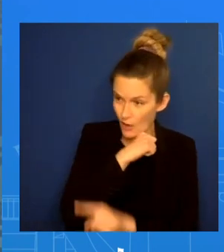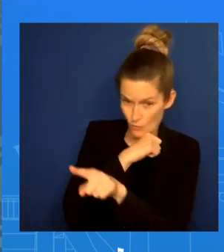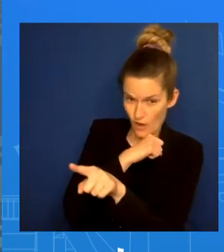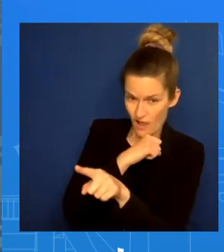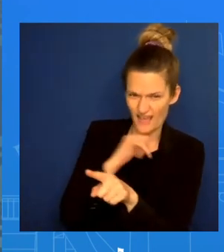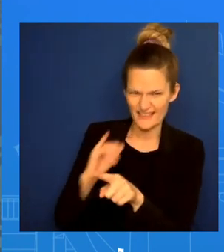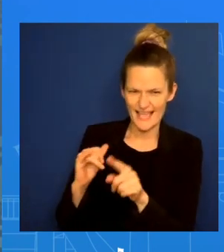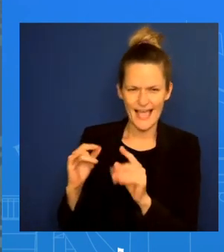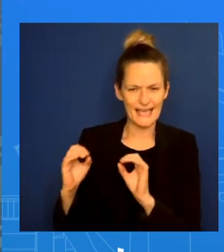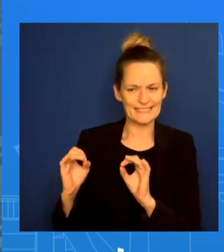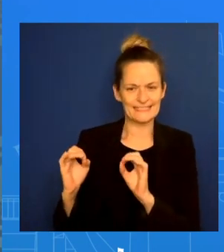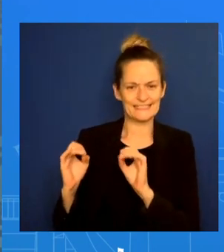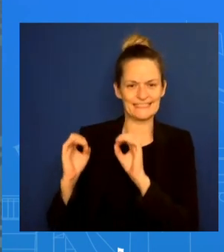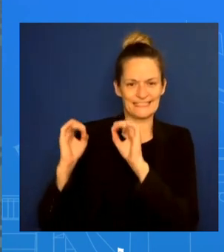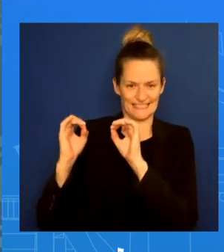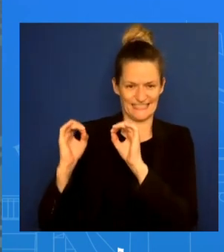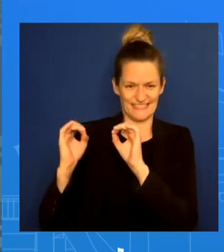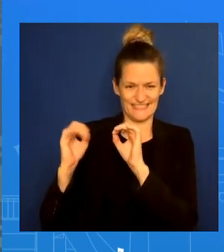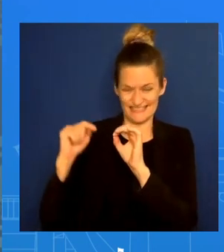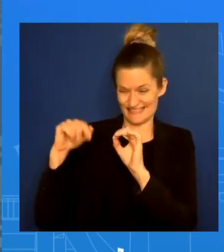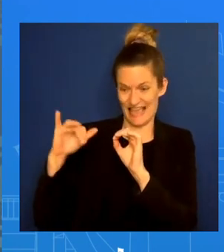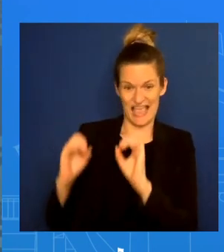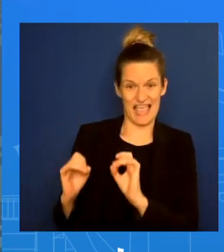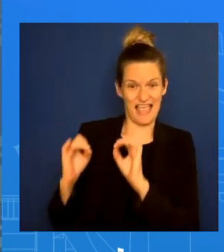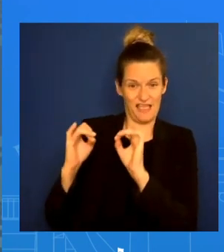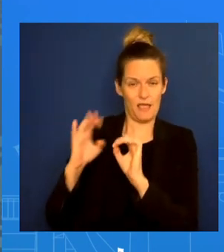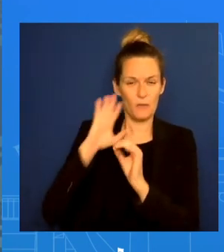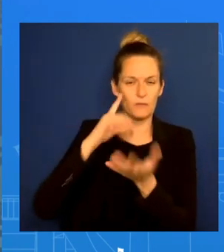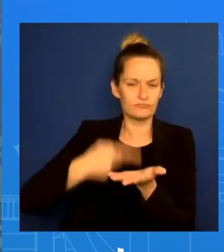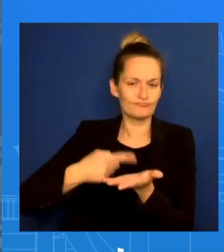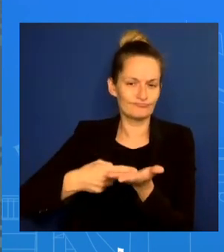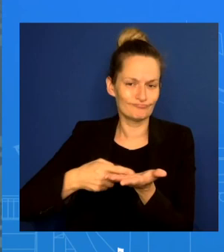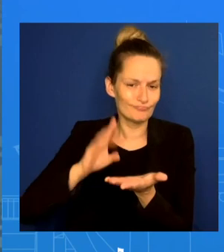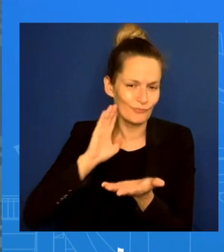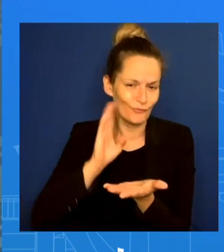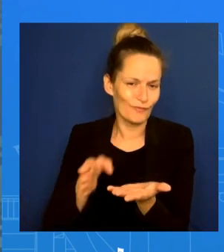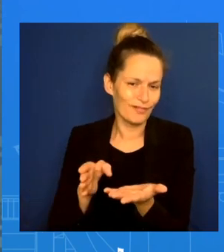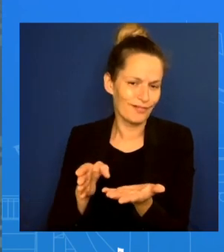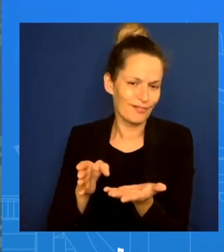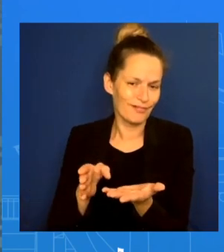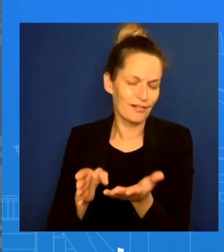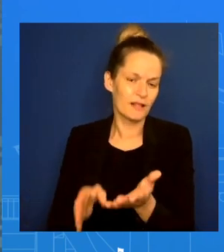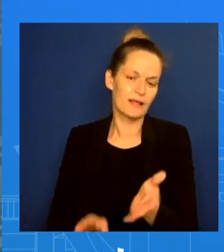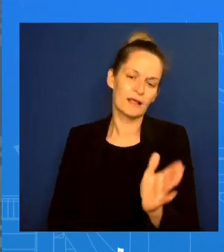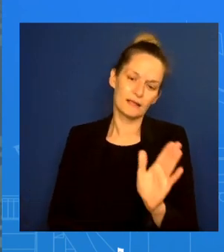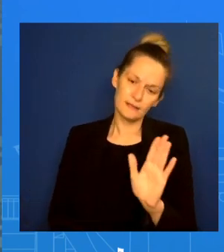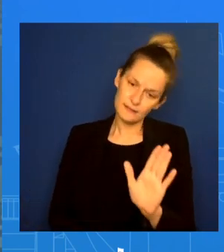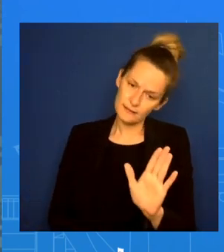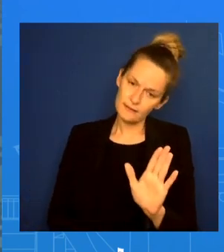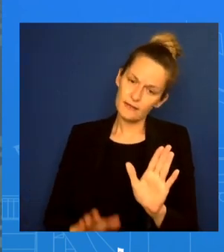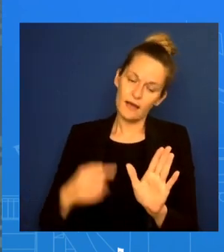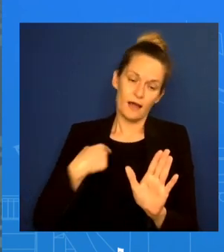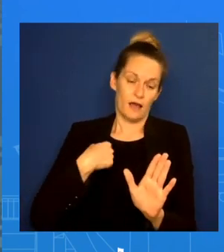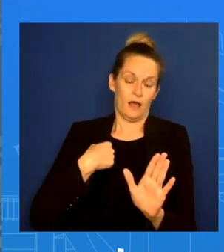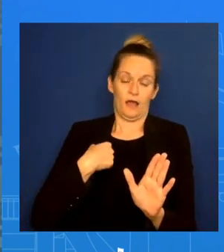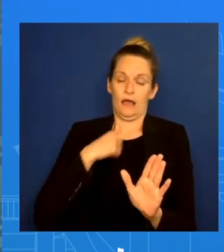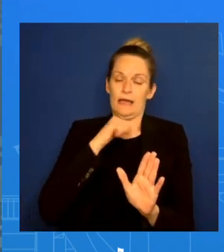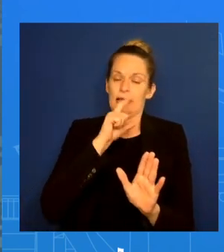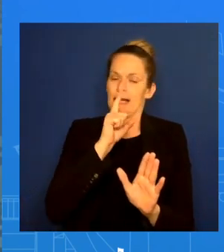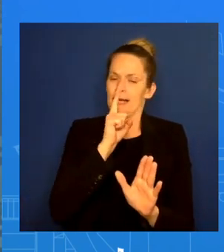I'm sure, without getting into the too far ahead of the president, I'm sure that in one form or